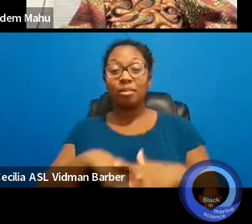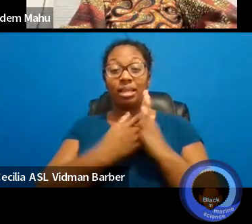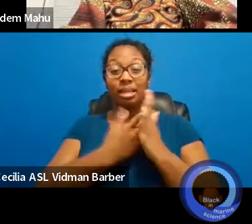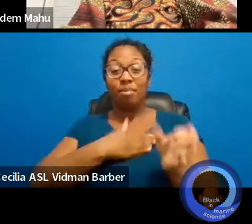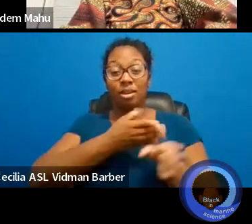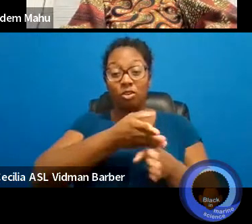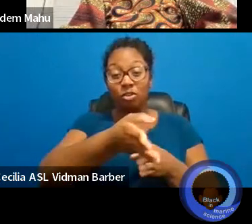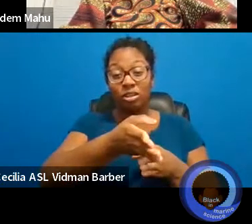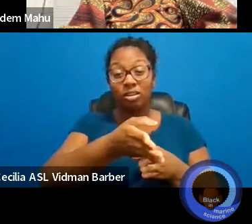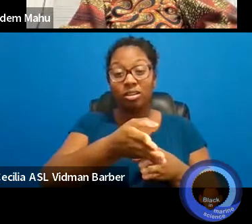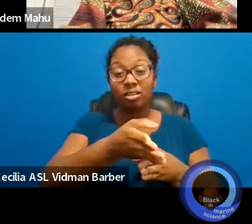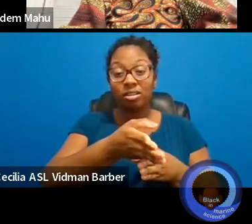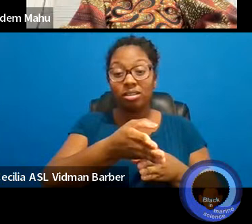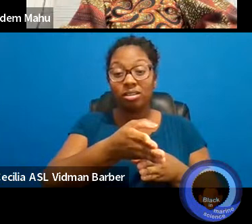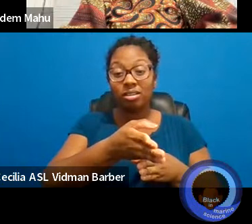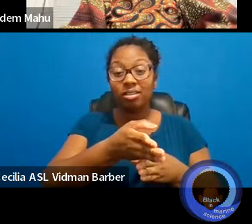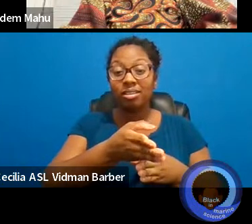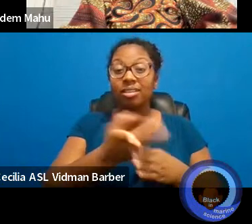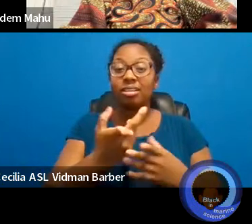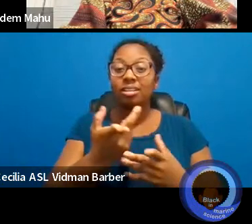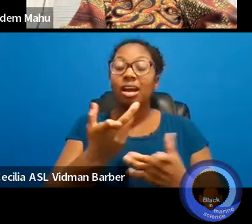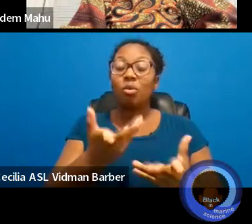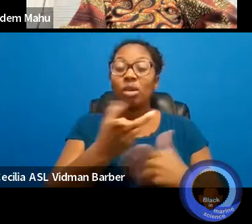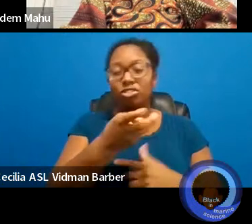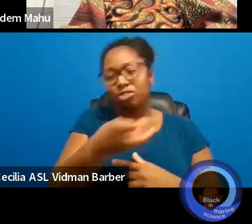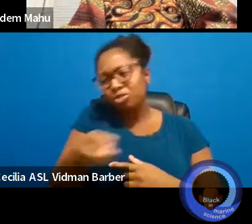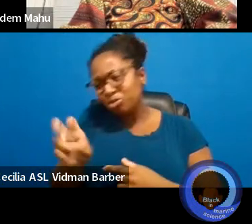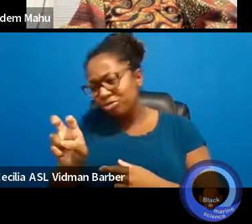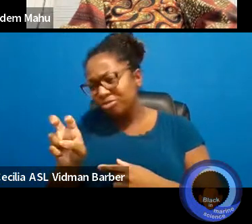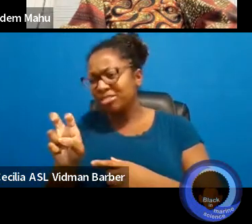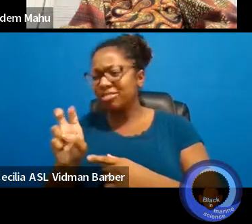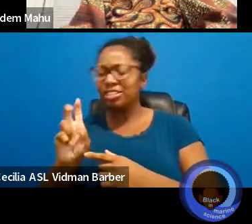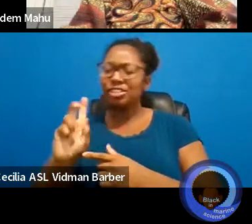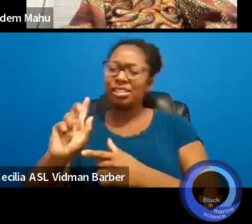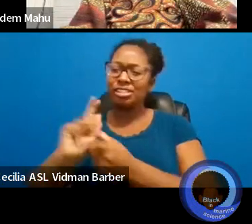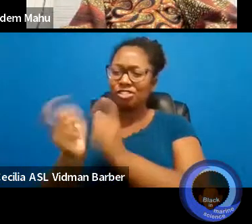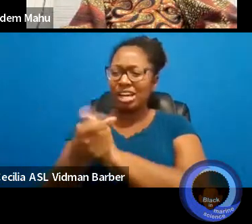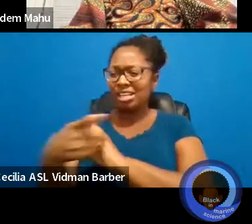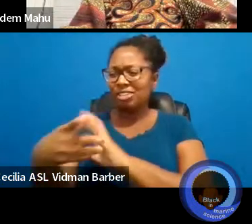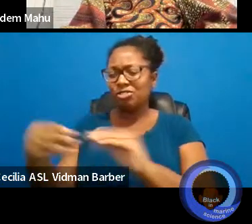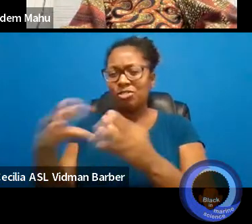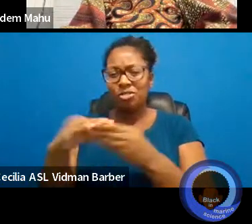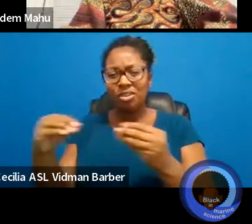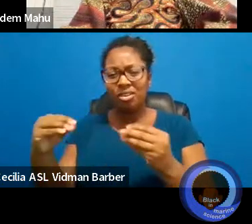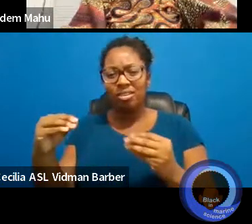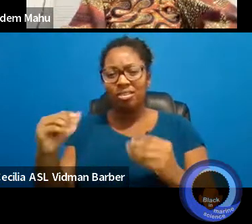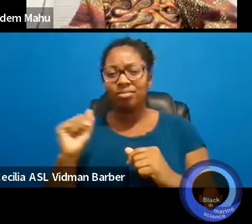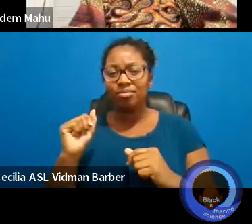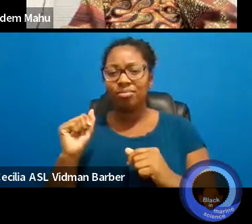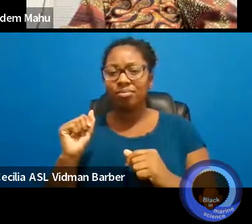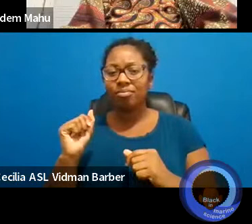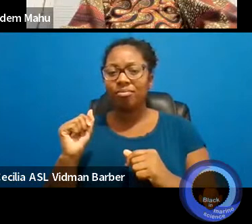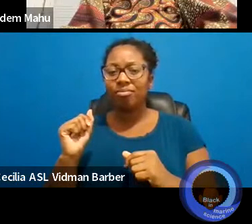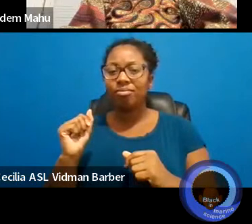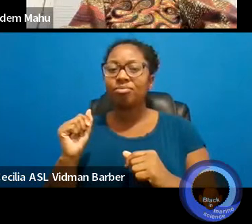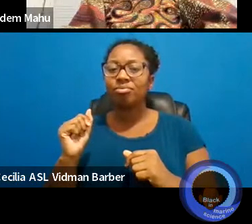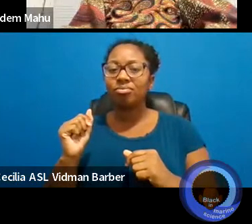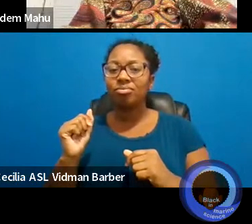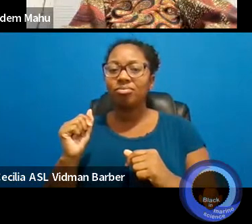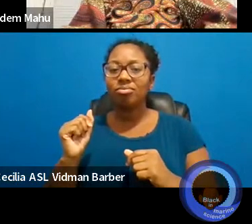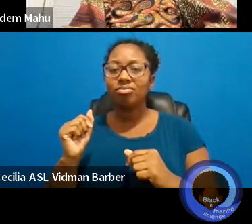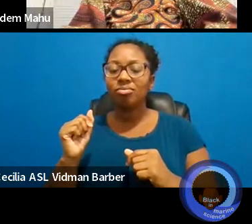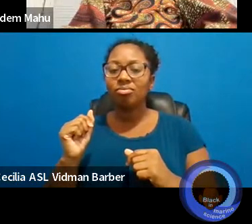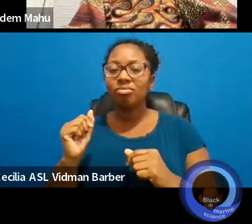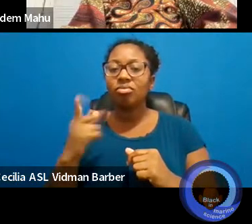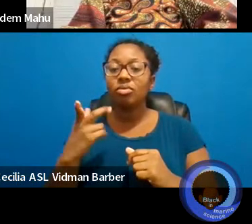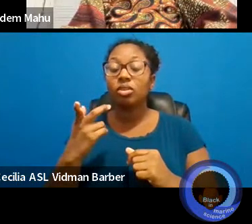the narrative. Sorry, I'm telling a story, but the narrative is I saw a lot of attention in East Africa, in West Africa. I mean, in East